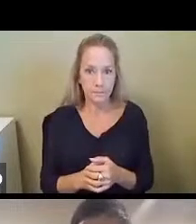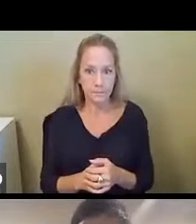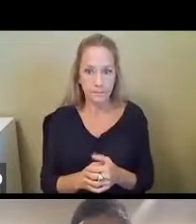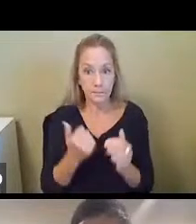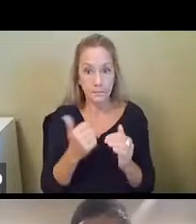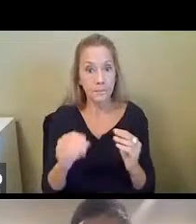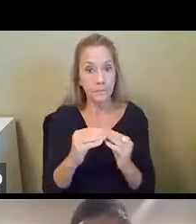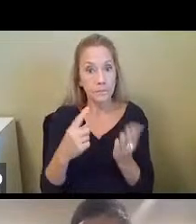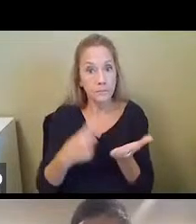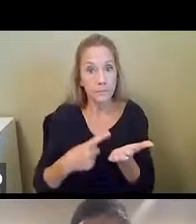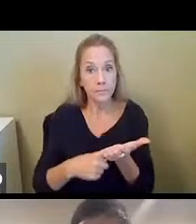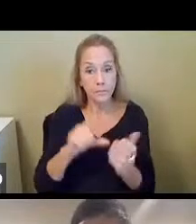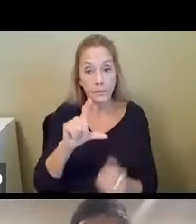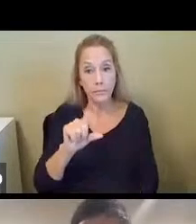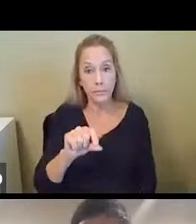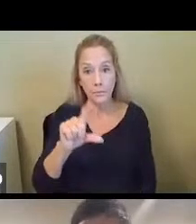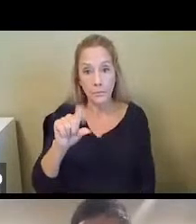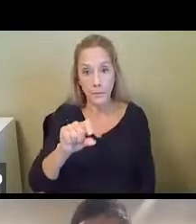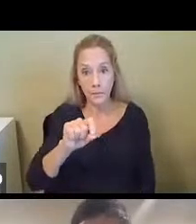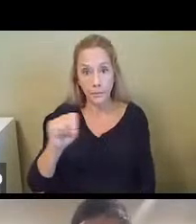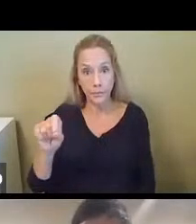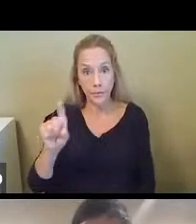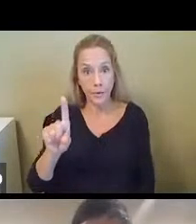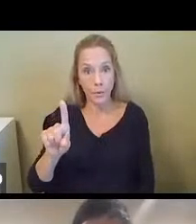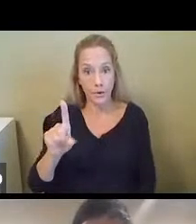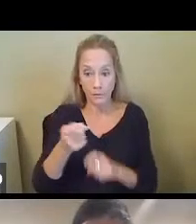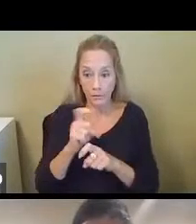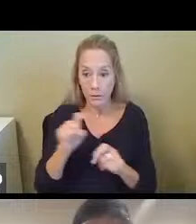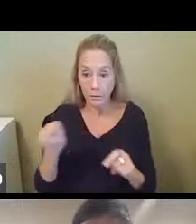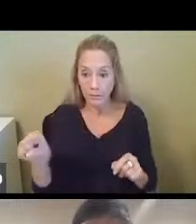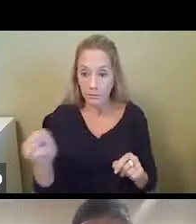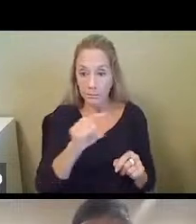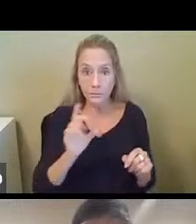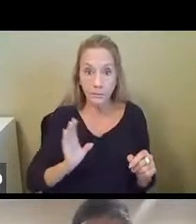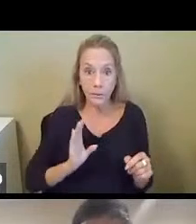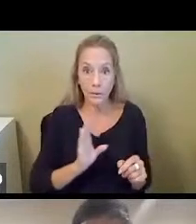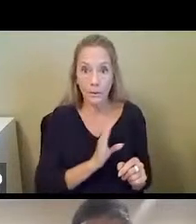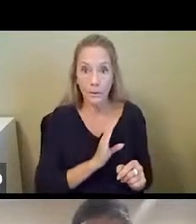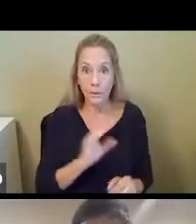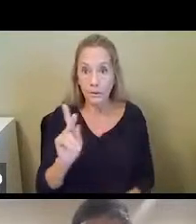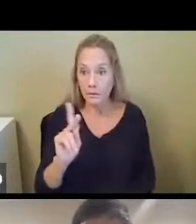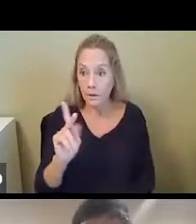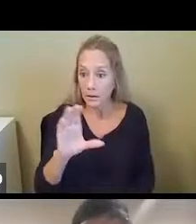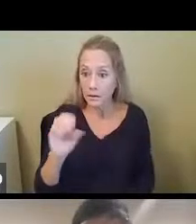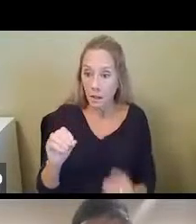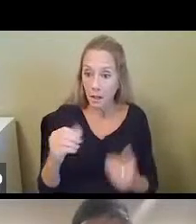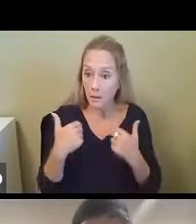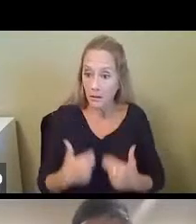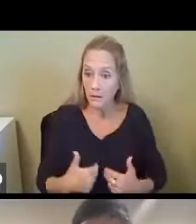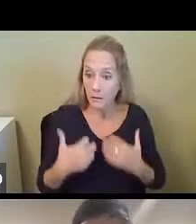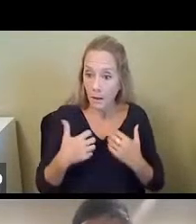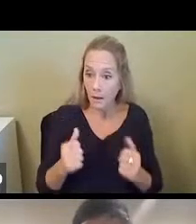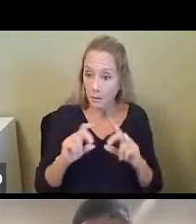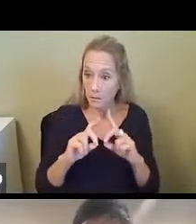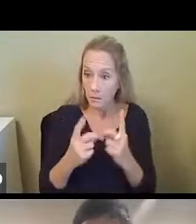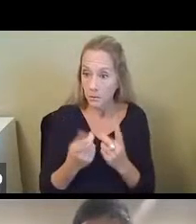Any other discussion on 2020-1 from the board? Knox County Health Department, we're all